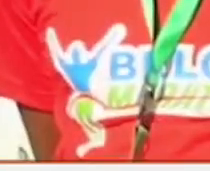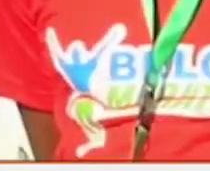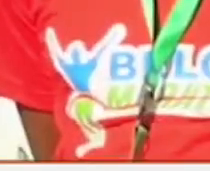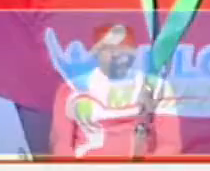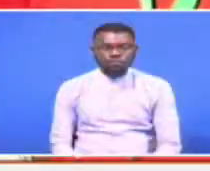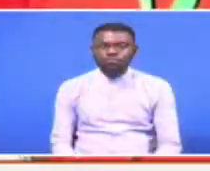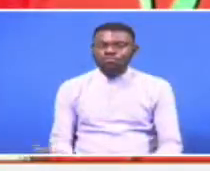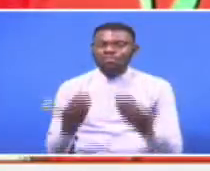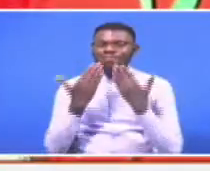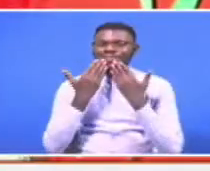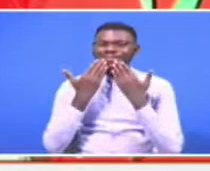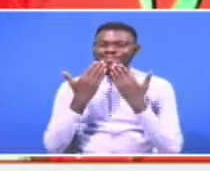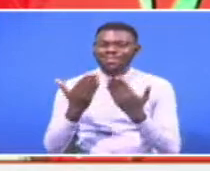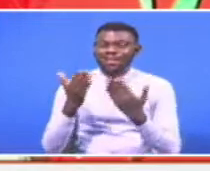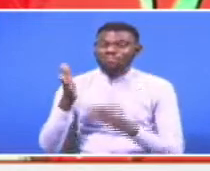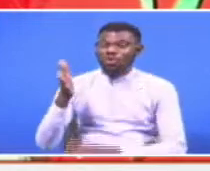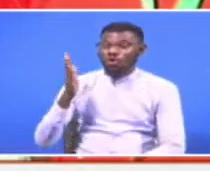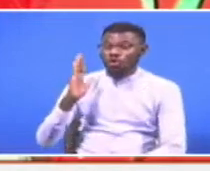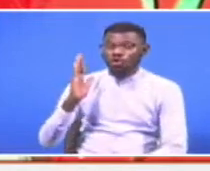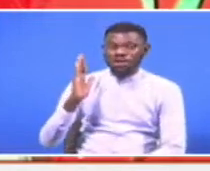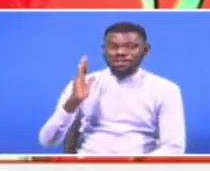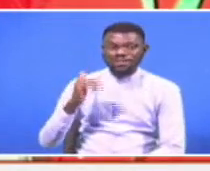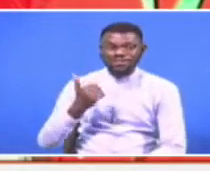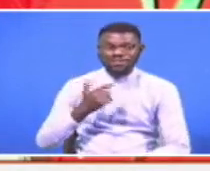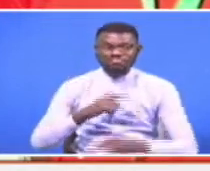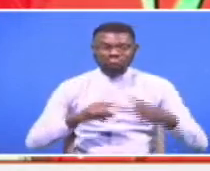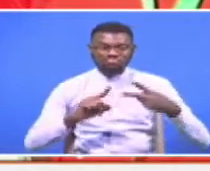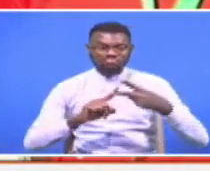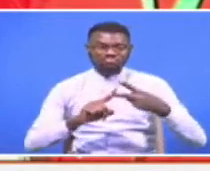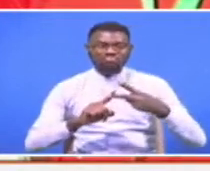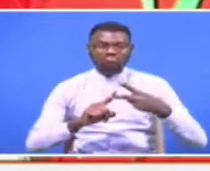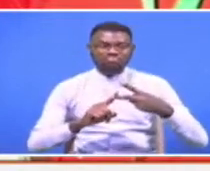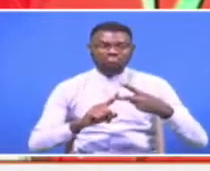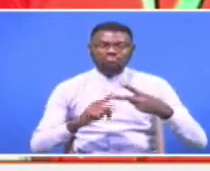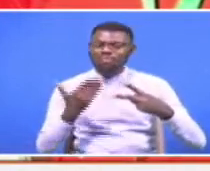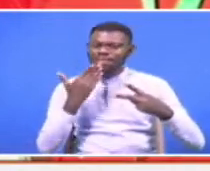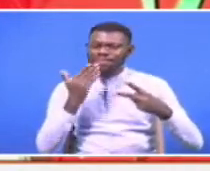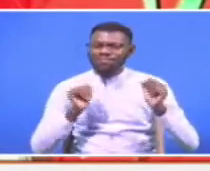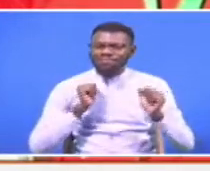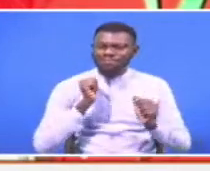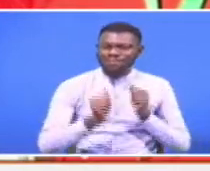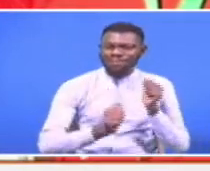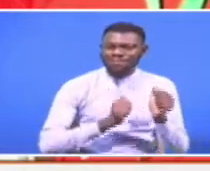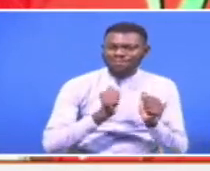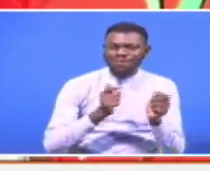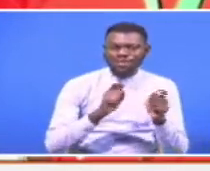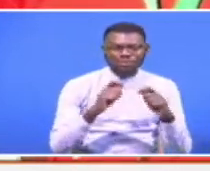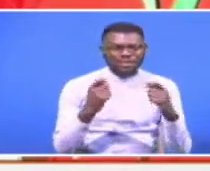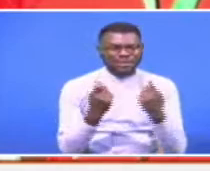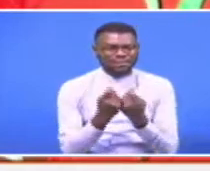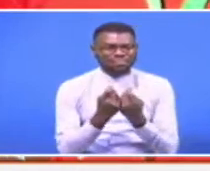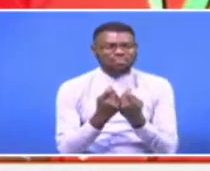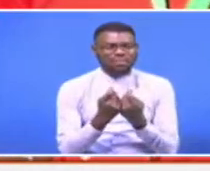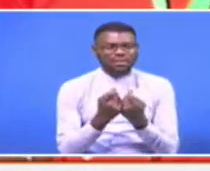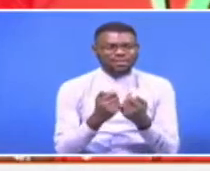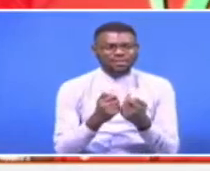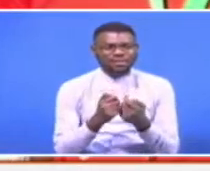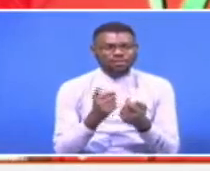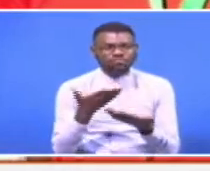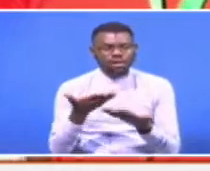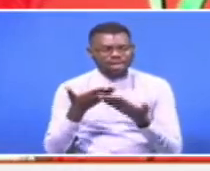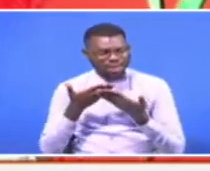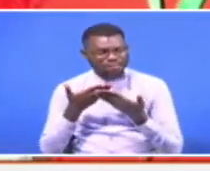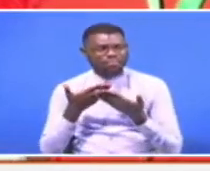Nashukuru Mungu sana. Second, nashukuru our athletes, my fellow athletes, for the assistance.